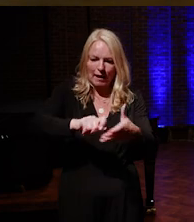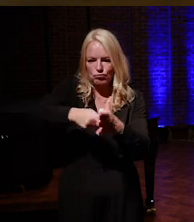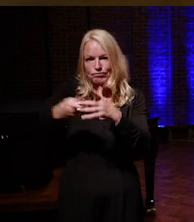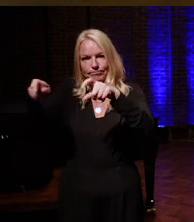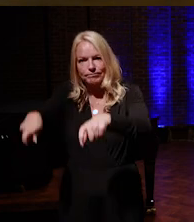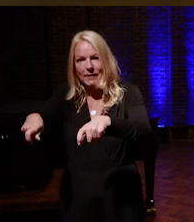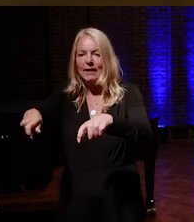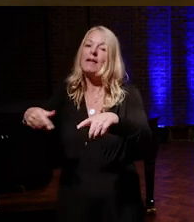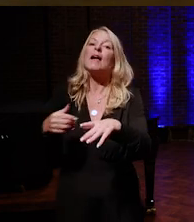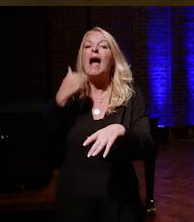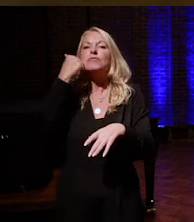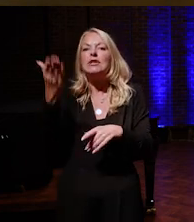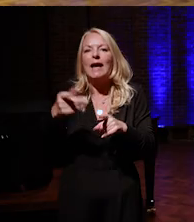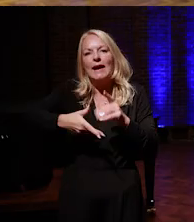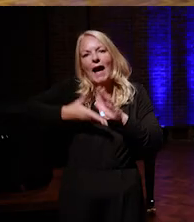we could go out for our daily trip.